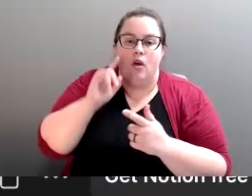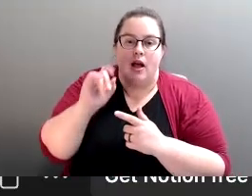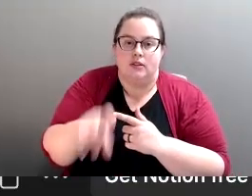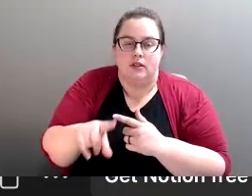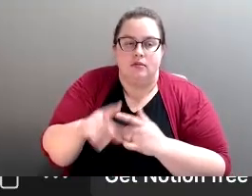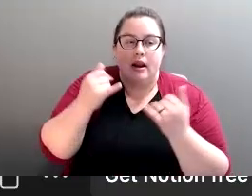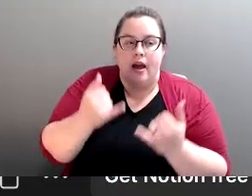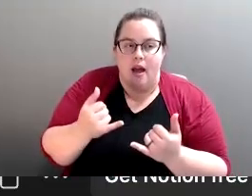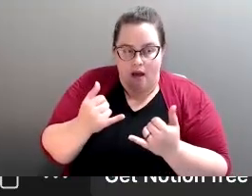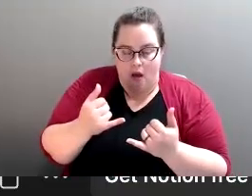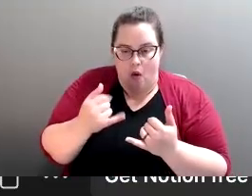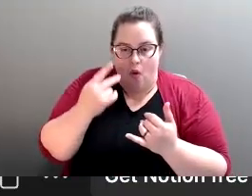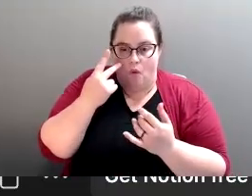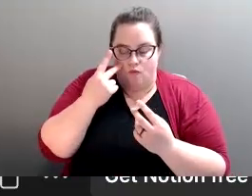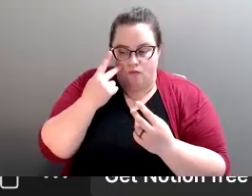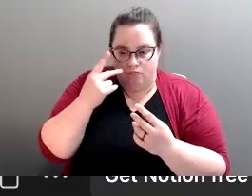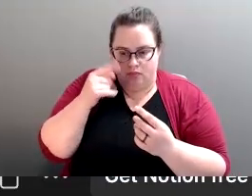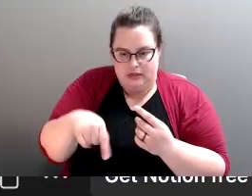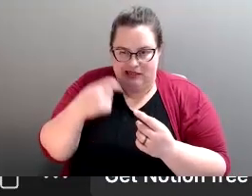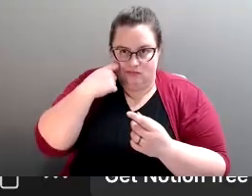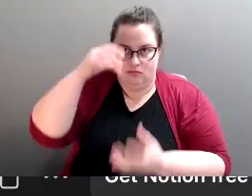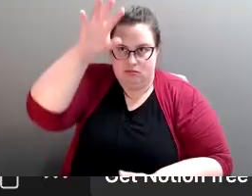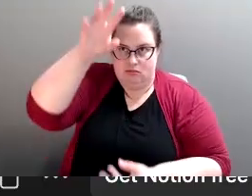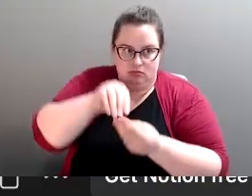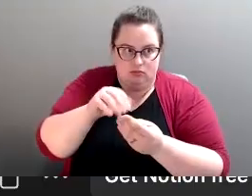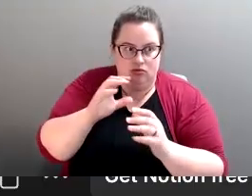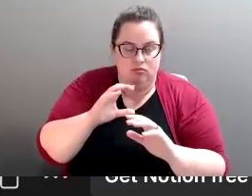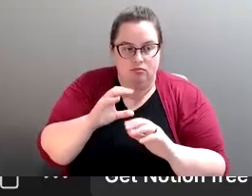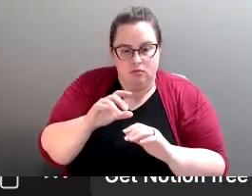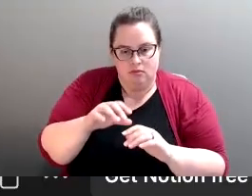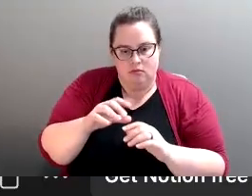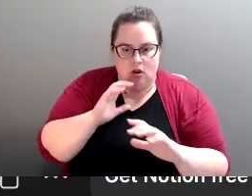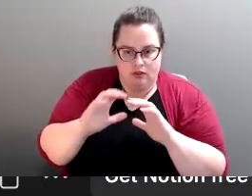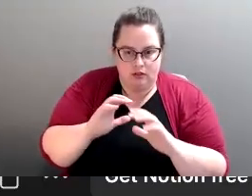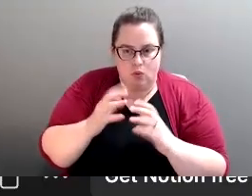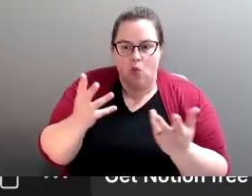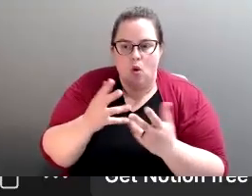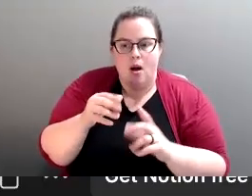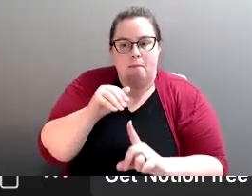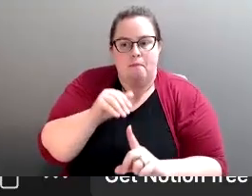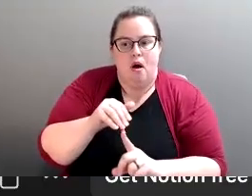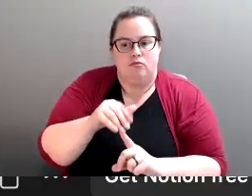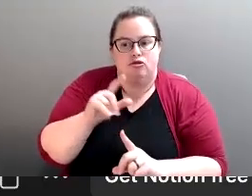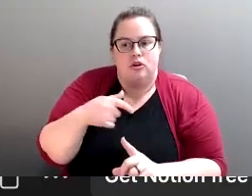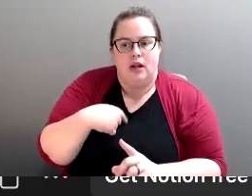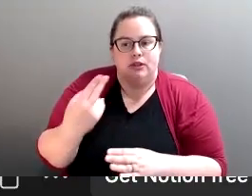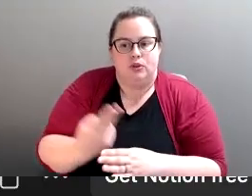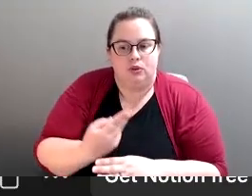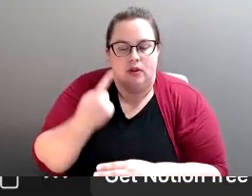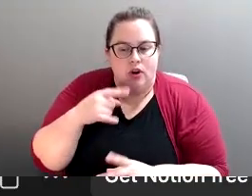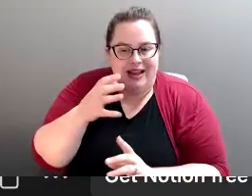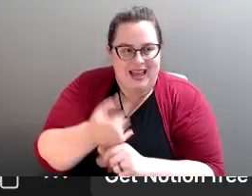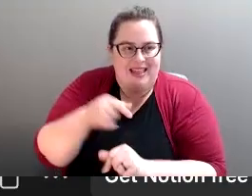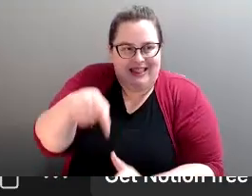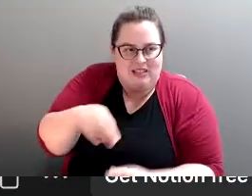now, reflecting upon this chat session, what prompt would I have used to actually get to